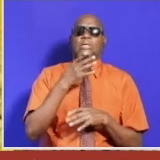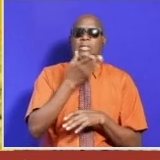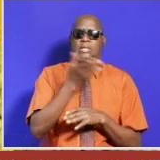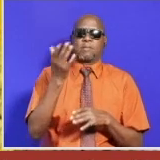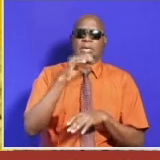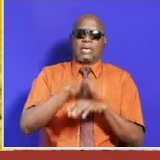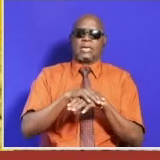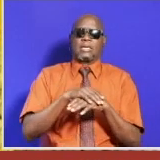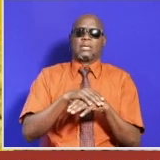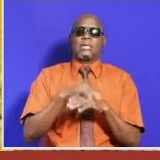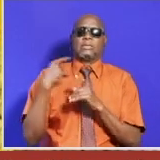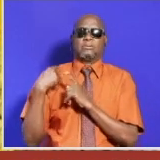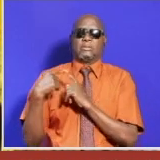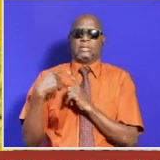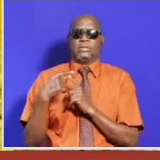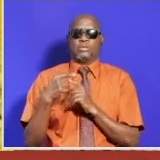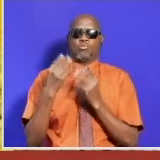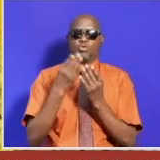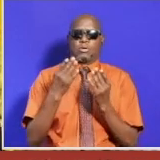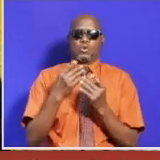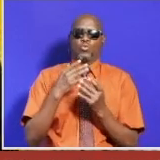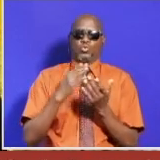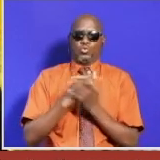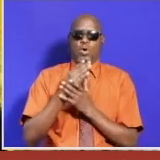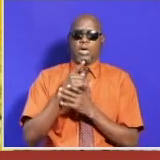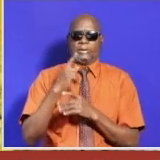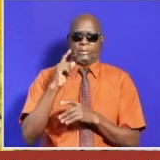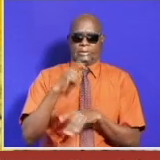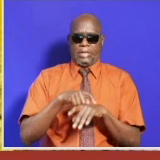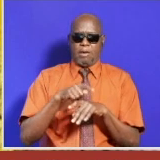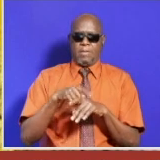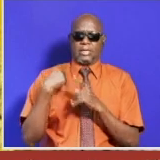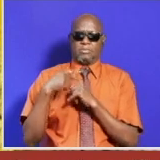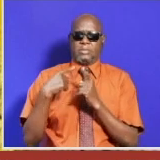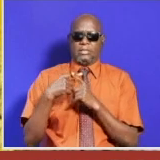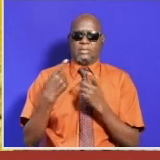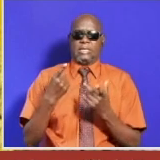product. Because we are sure once they experience and they reap the benefits,